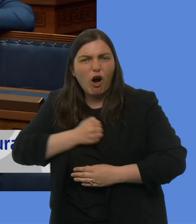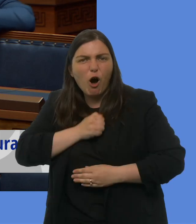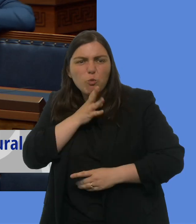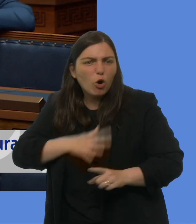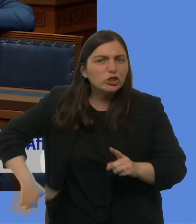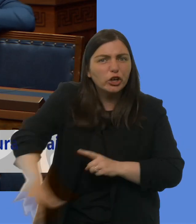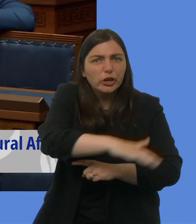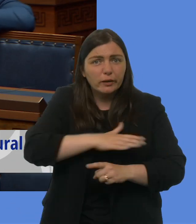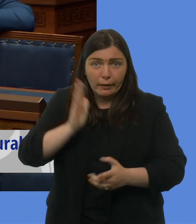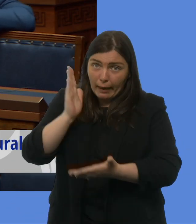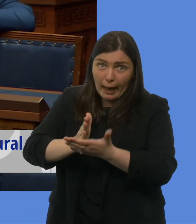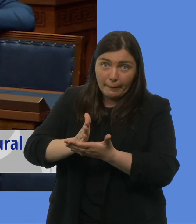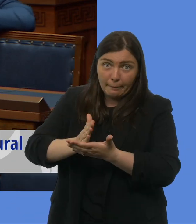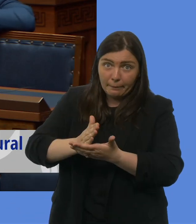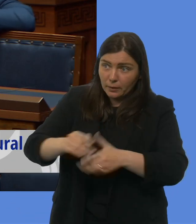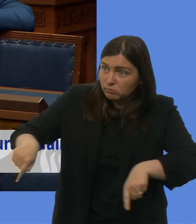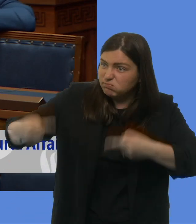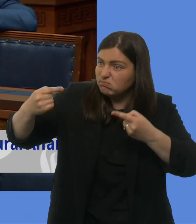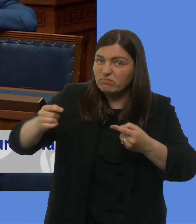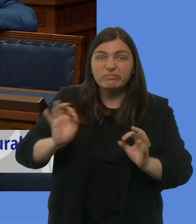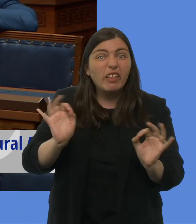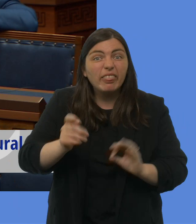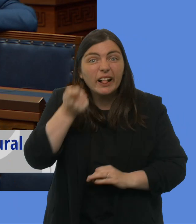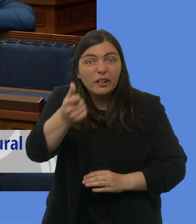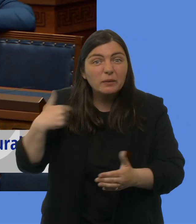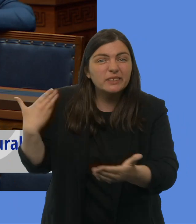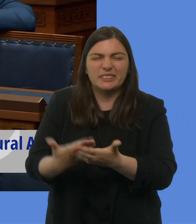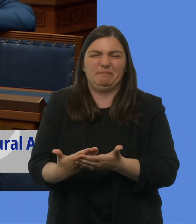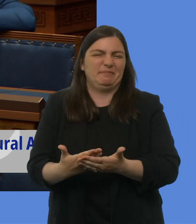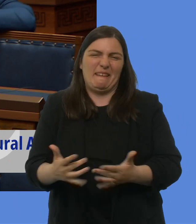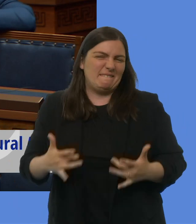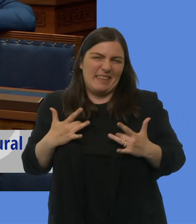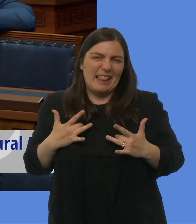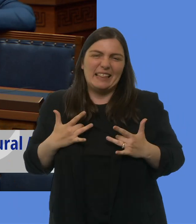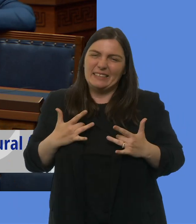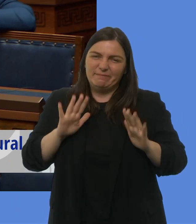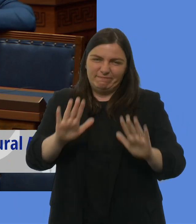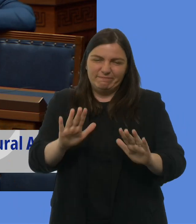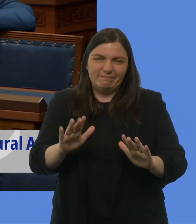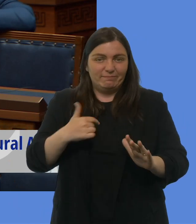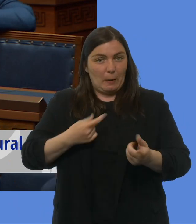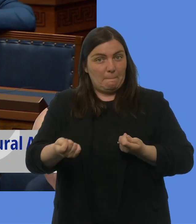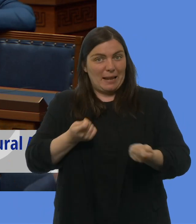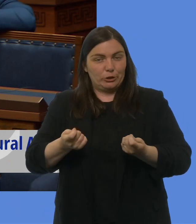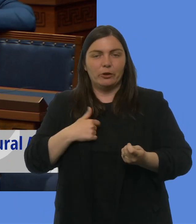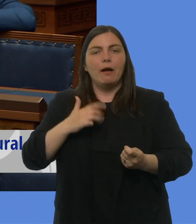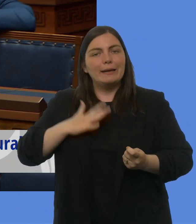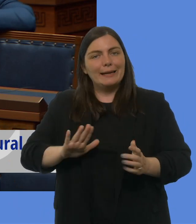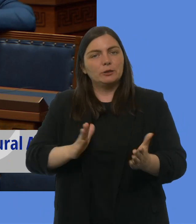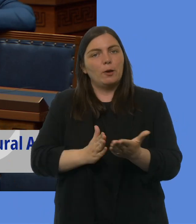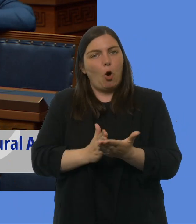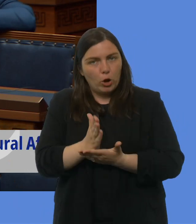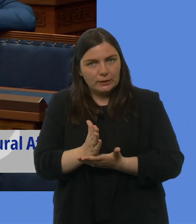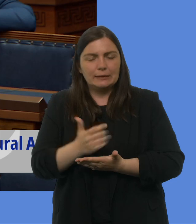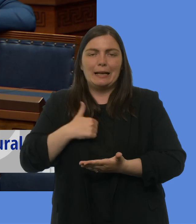don't think that's tenable. And I will, as Minister, be honest and fair to all polluters in Northern Ireland. And that's